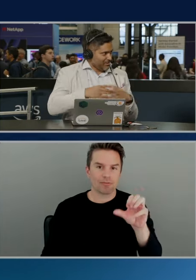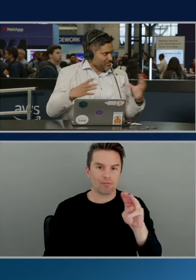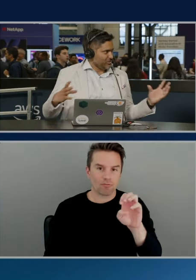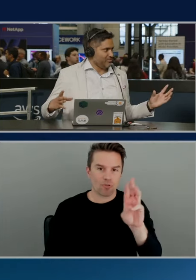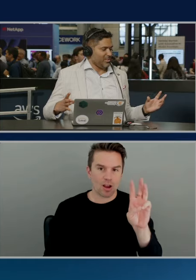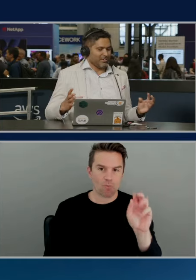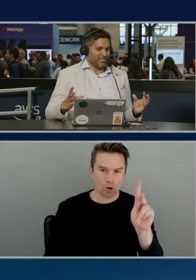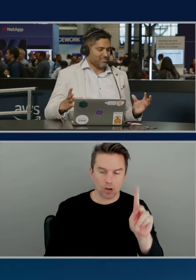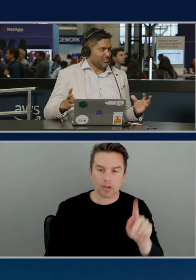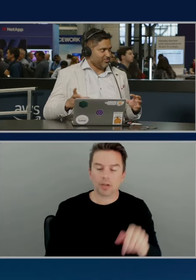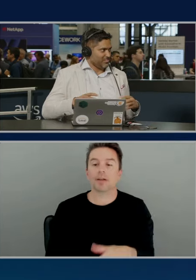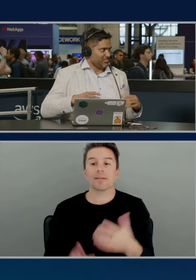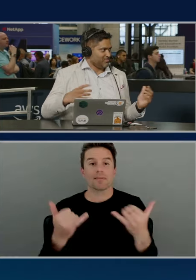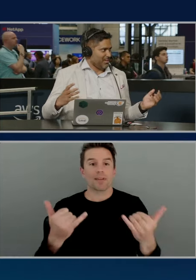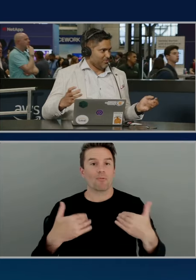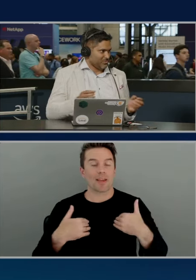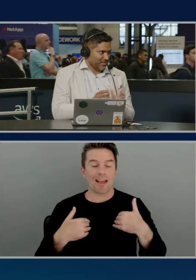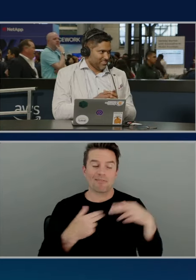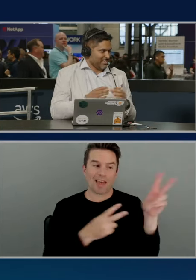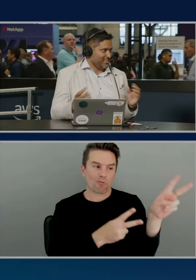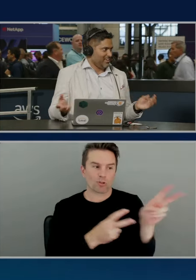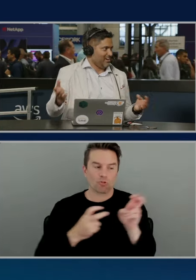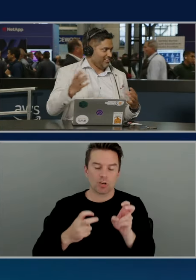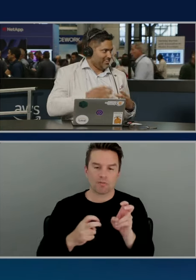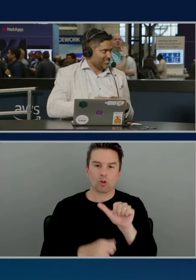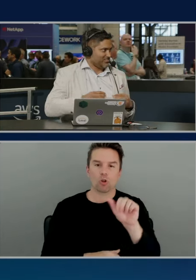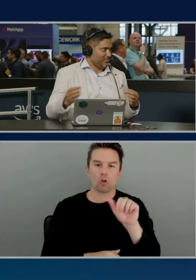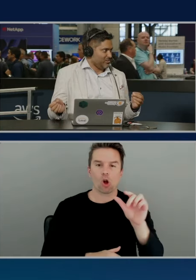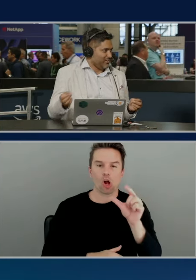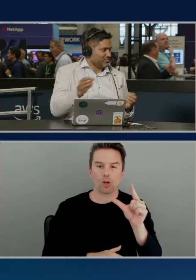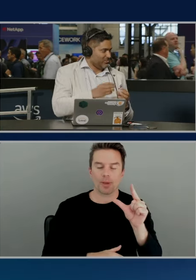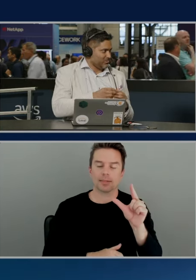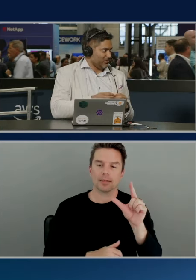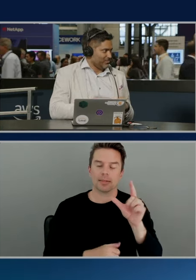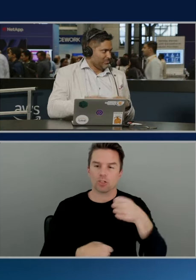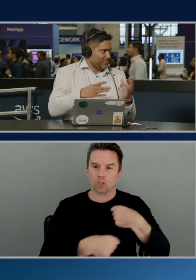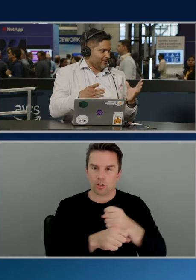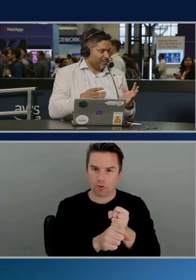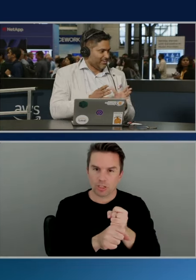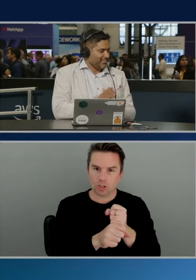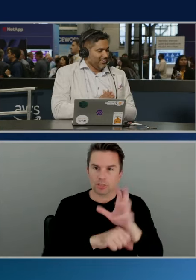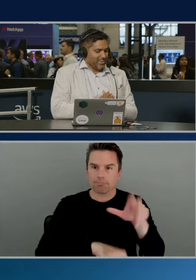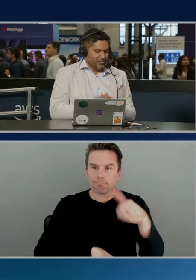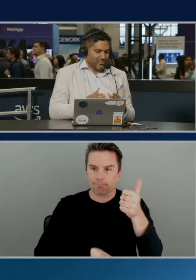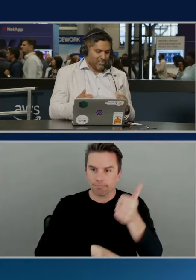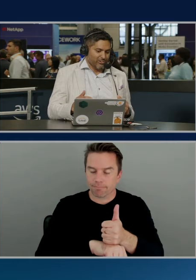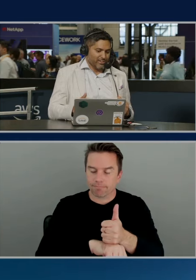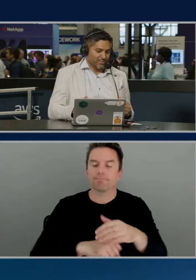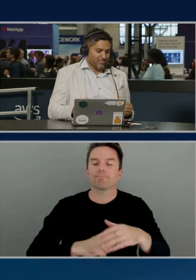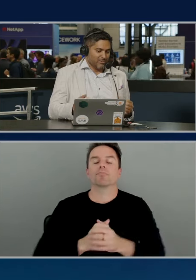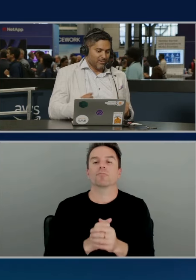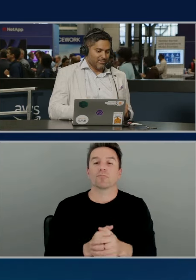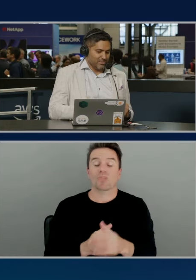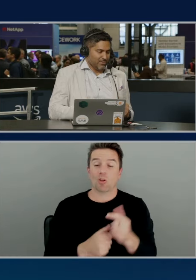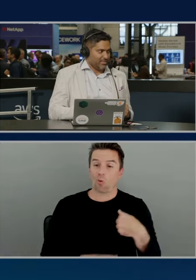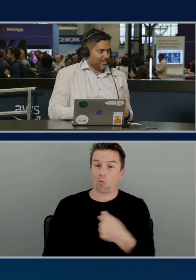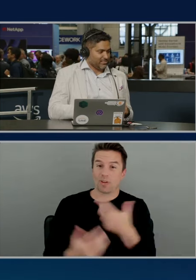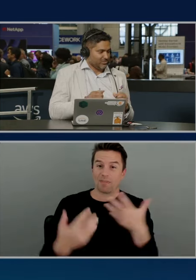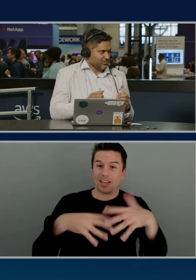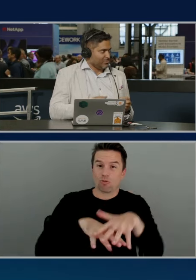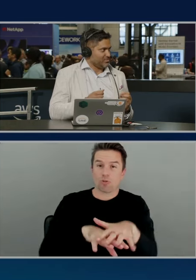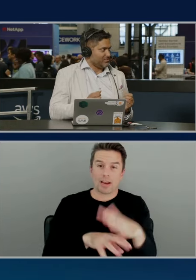have that retrieval augmented generation platform, so basically getting that context from those vector stores through Bedrock. And we've integrated